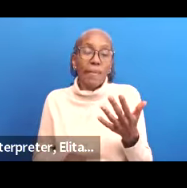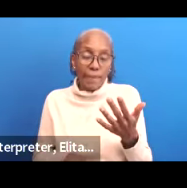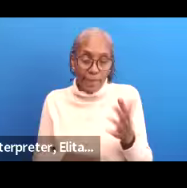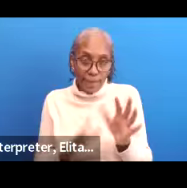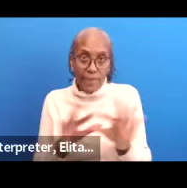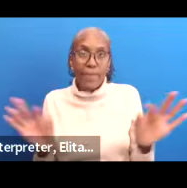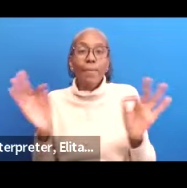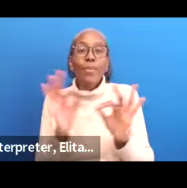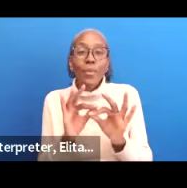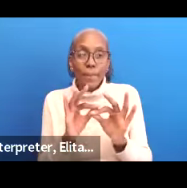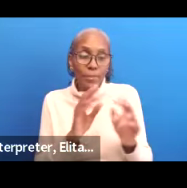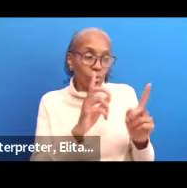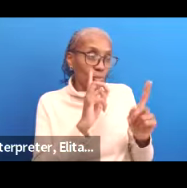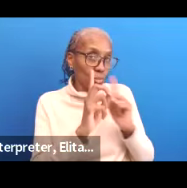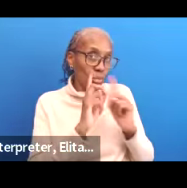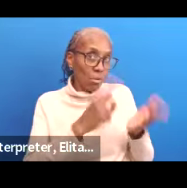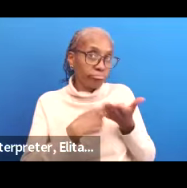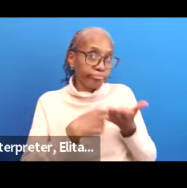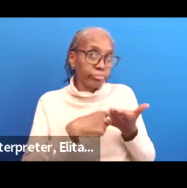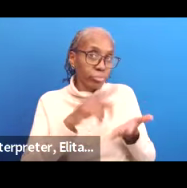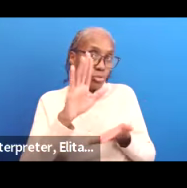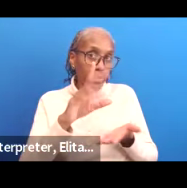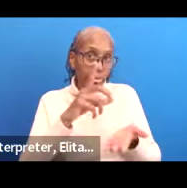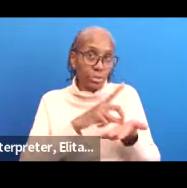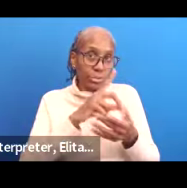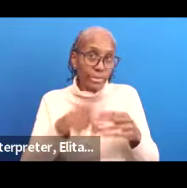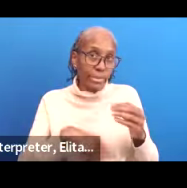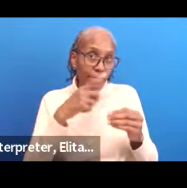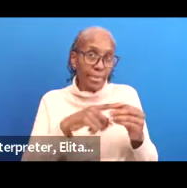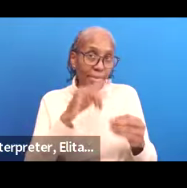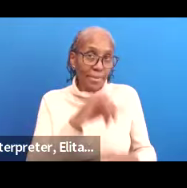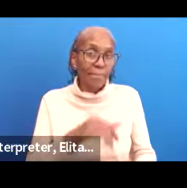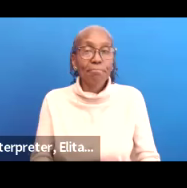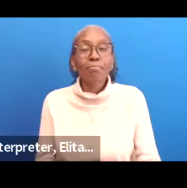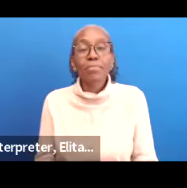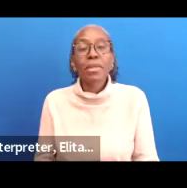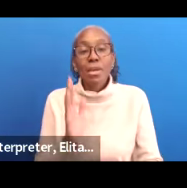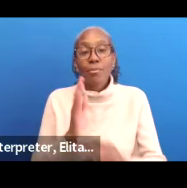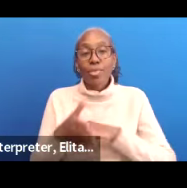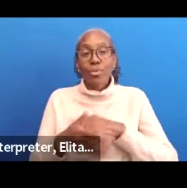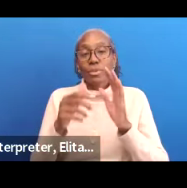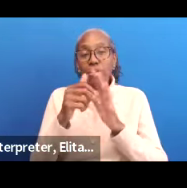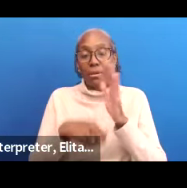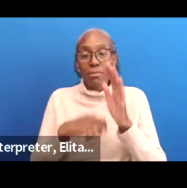really important to talk to your doctors about in the post-op period.